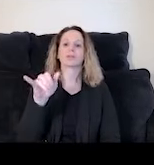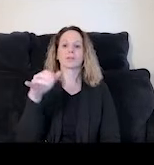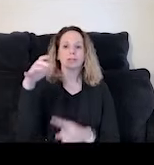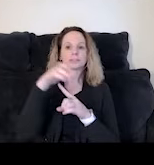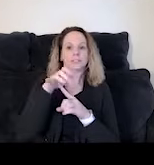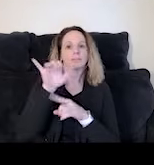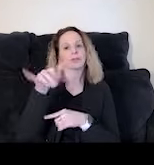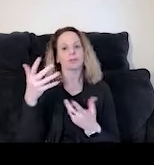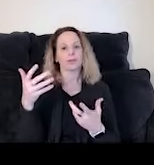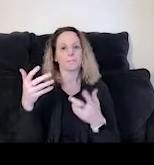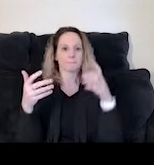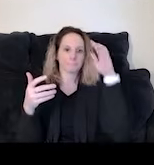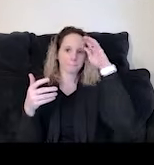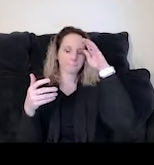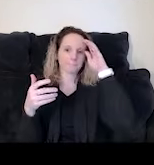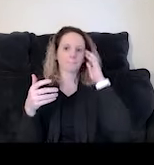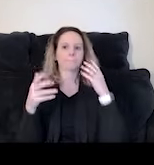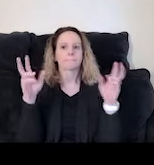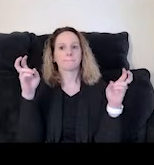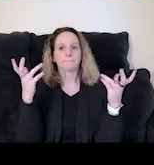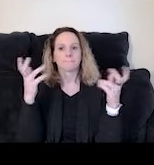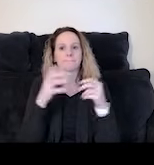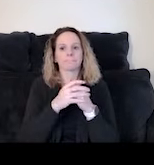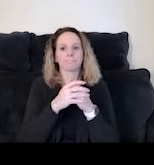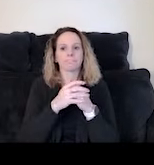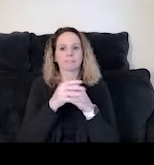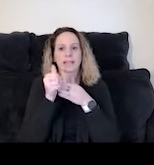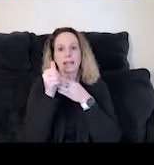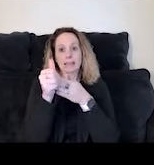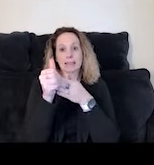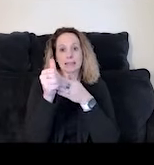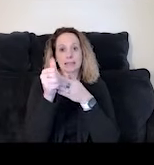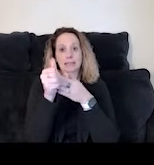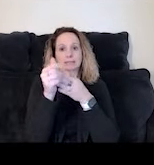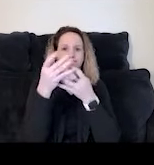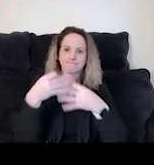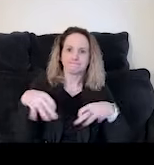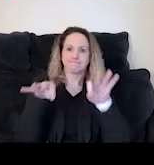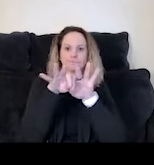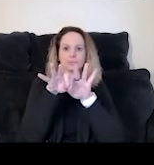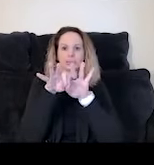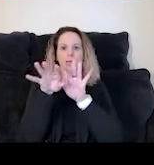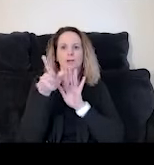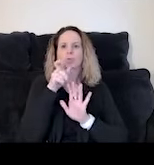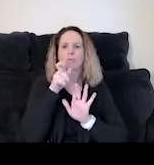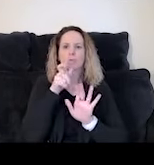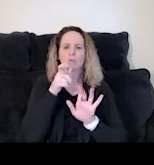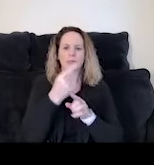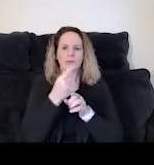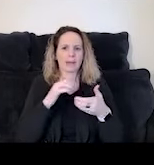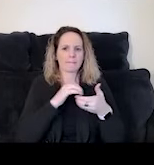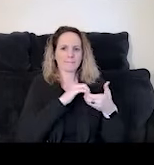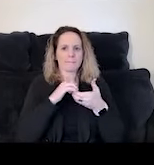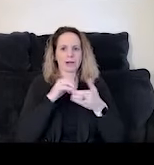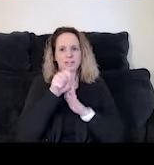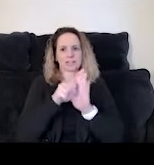championship, the championship that he led was vitally important. Picking the right partners at the state level